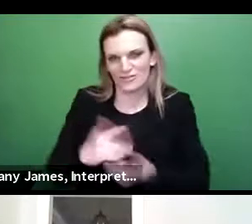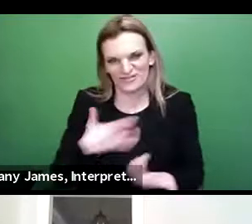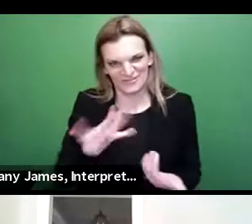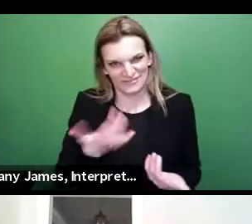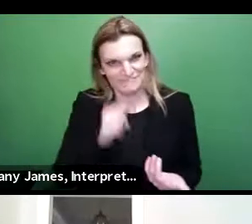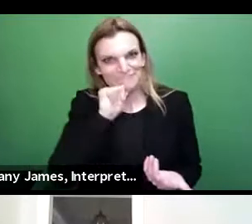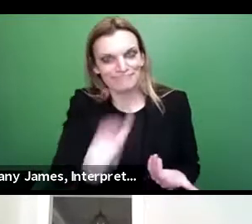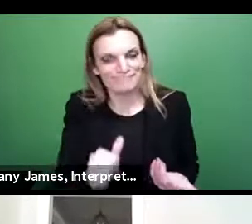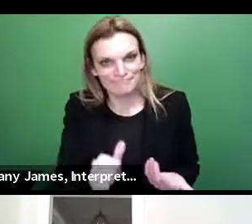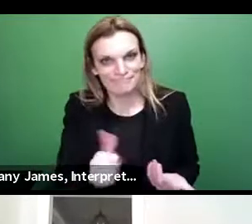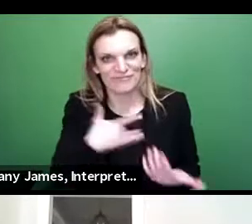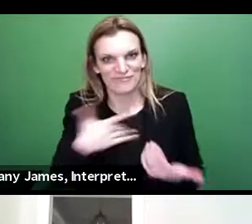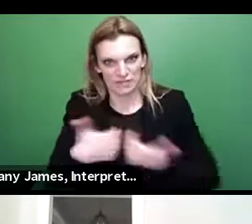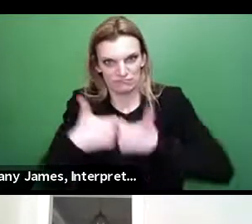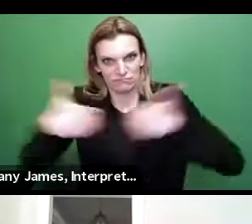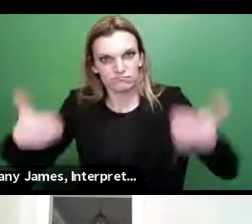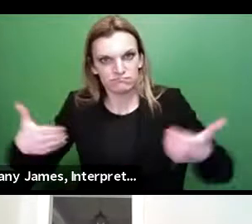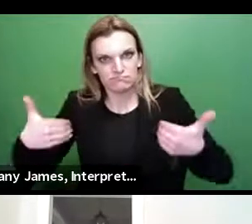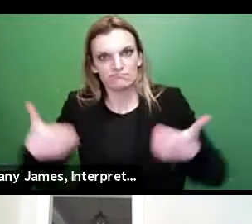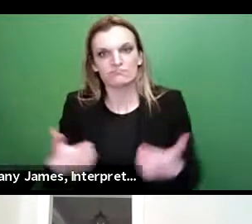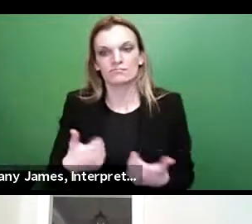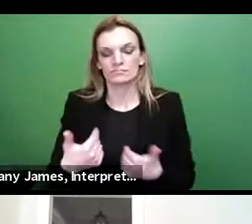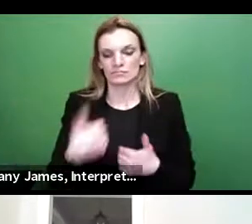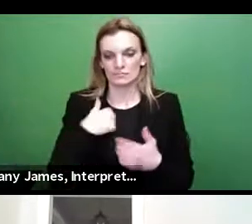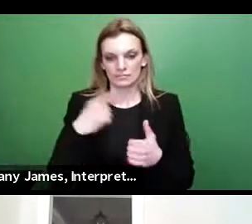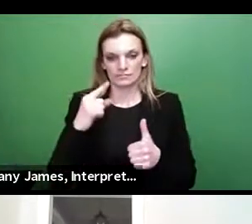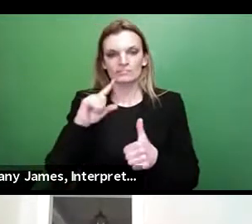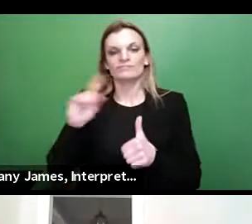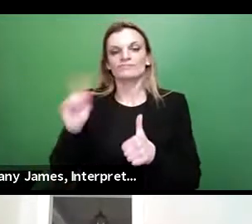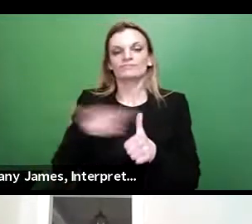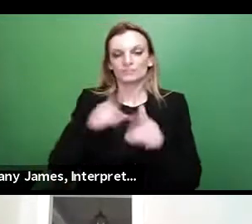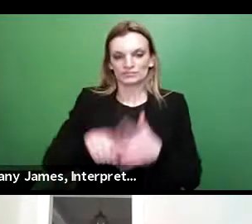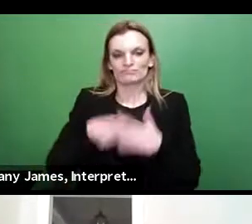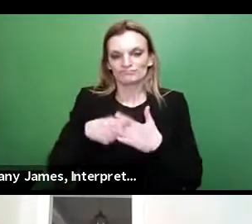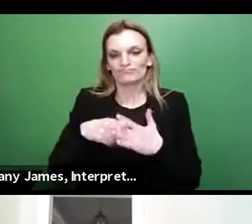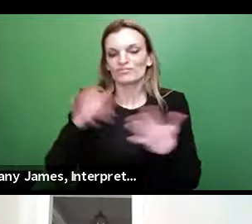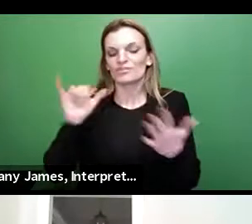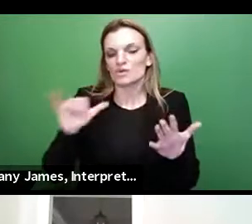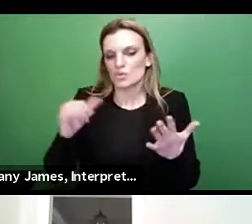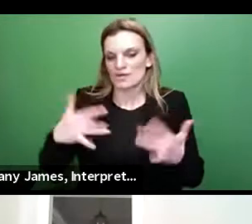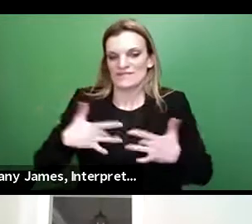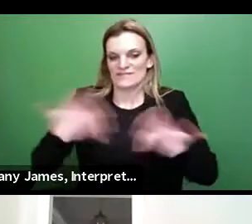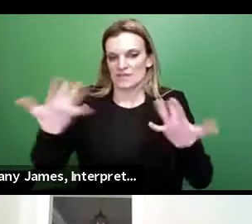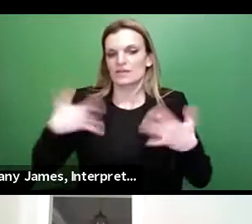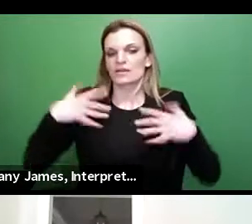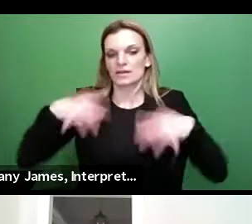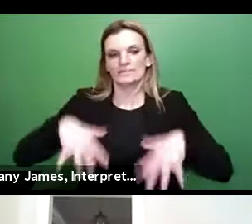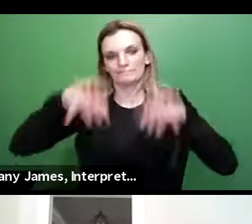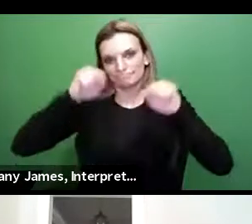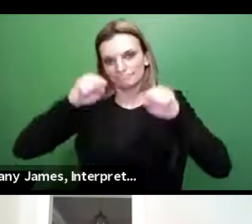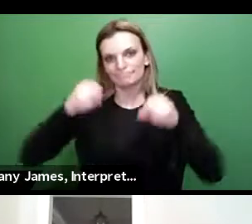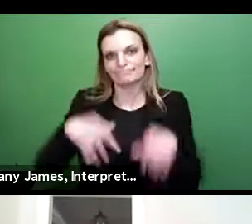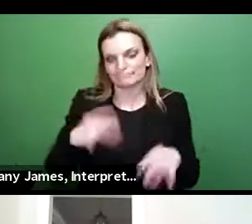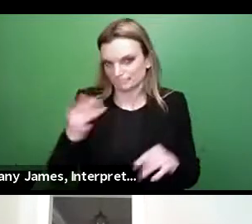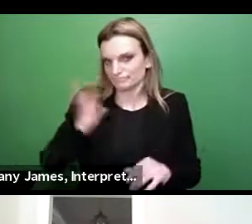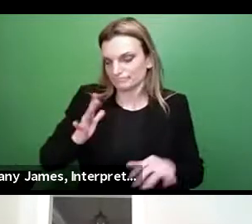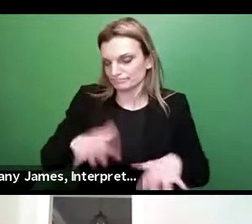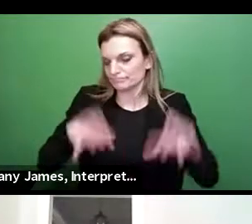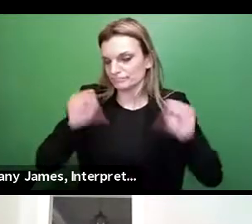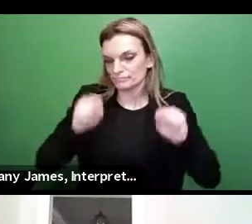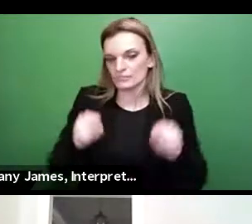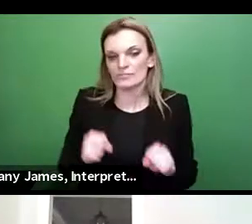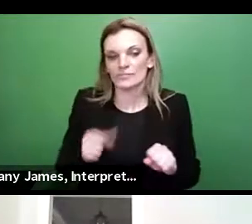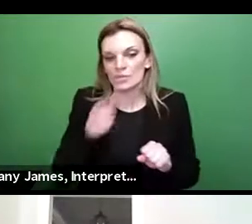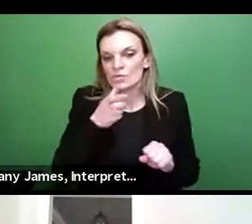uniting us. So we launched early on a CMEA Lunch and Learn event that was co-hosted at the time between